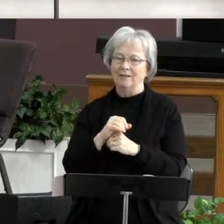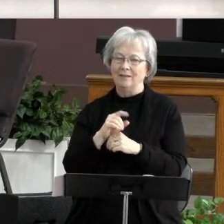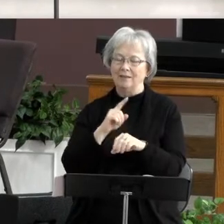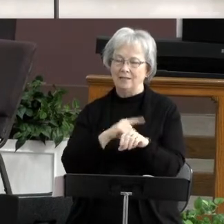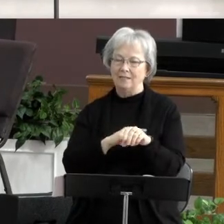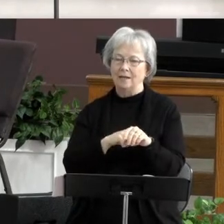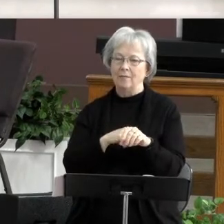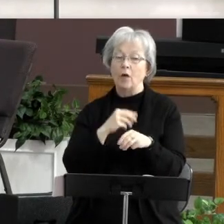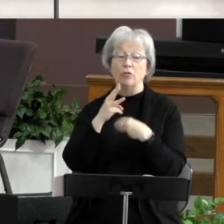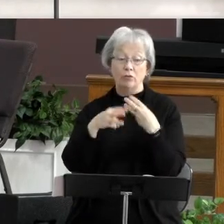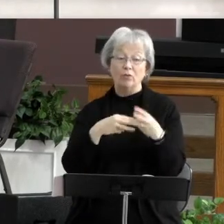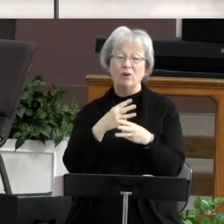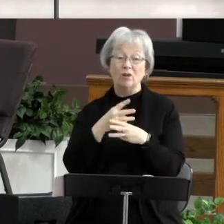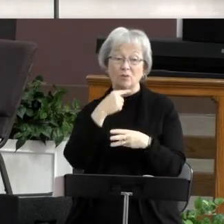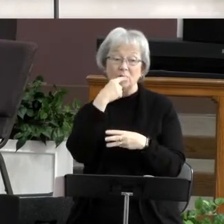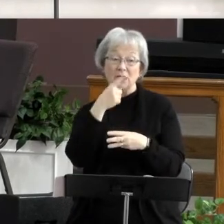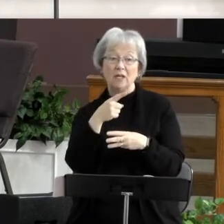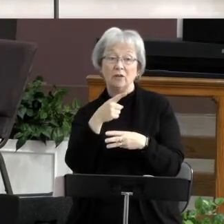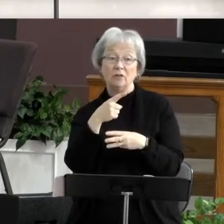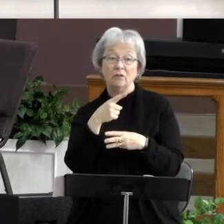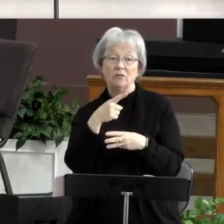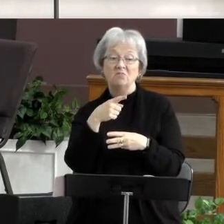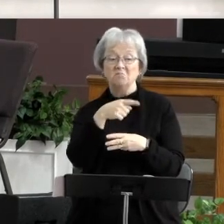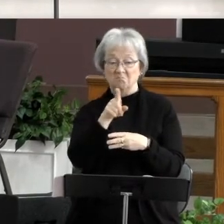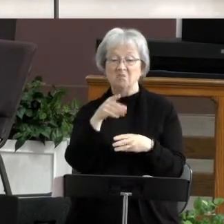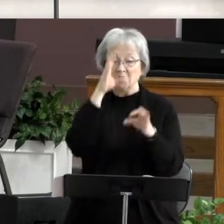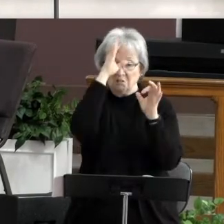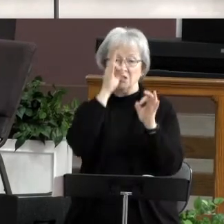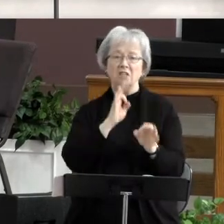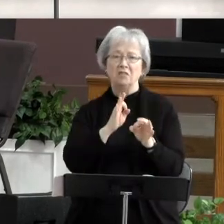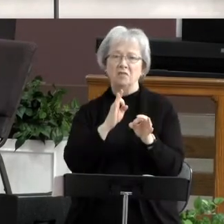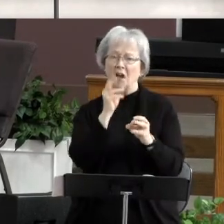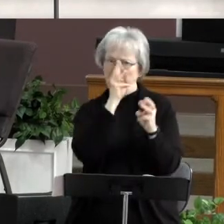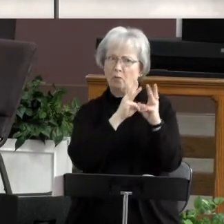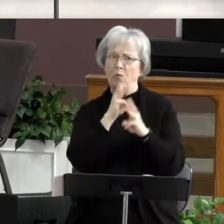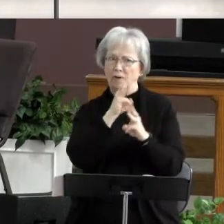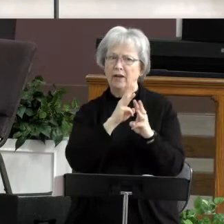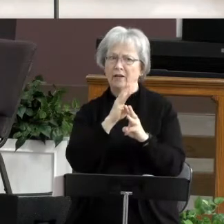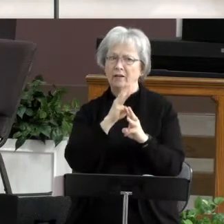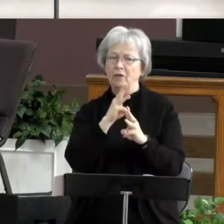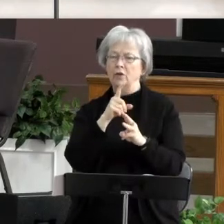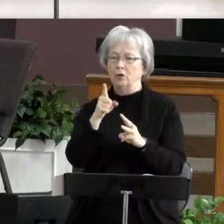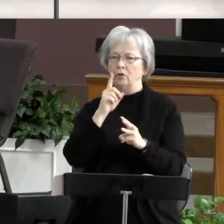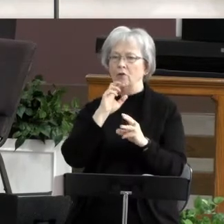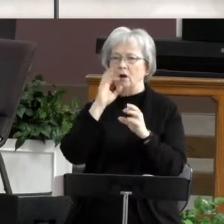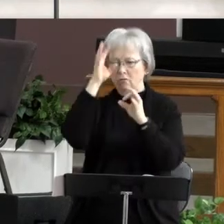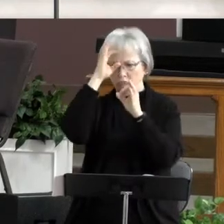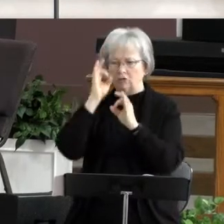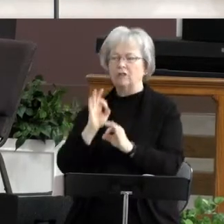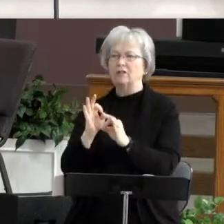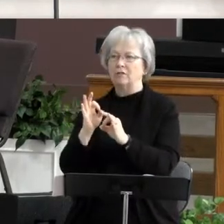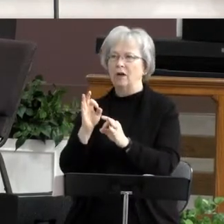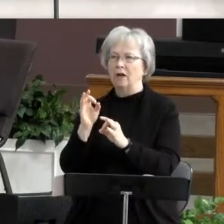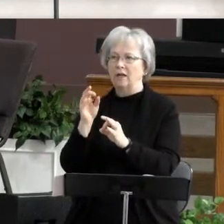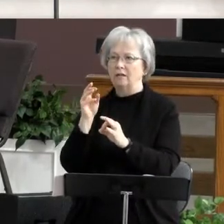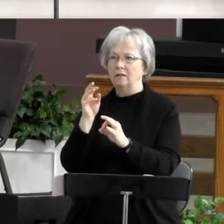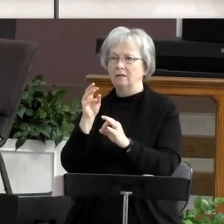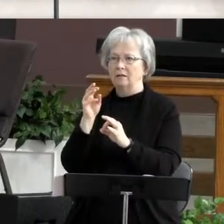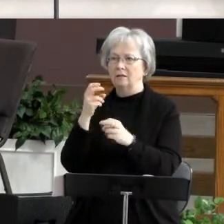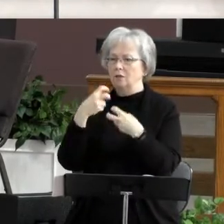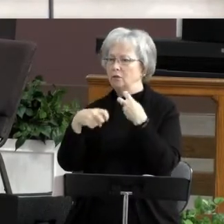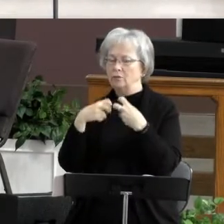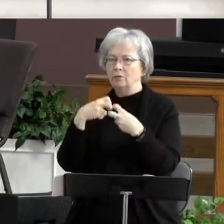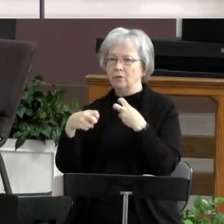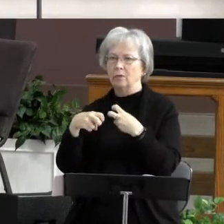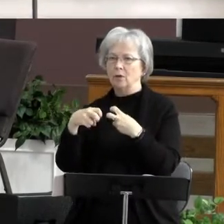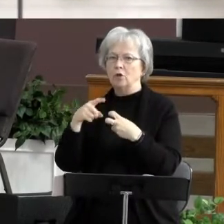The world will tell you you are justified in your anxiety. The world will tell you you are justified in your worry. The